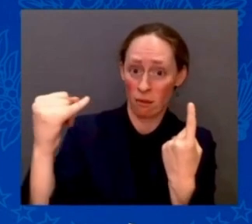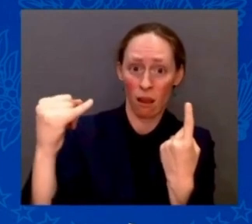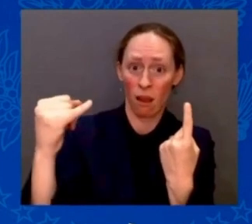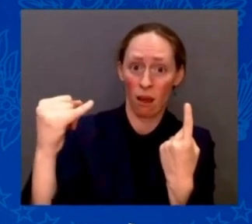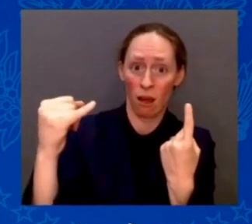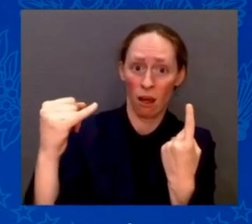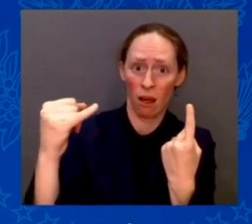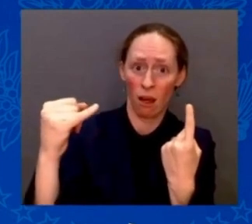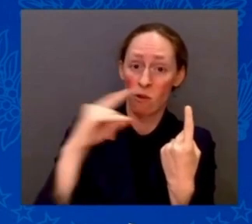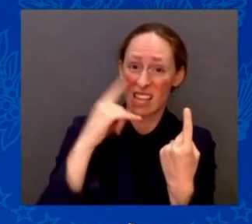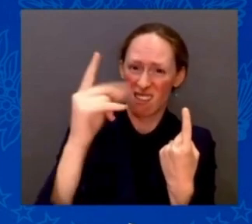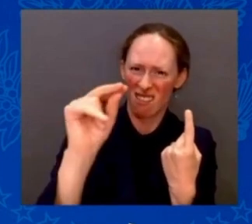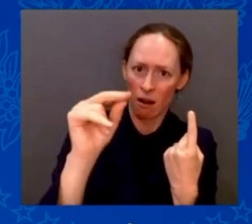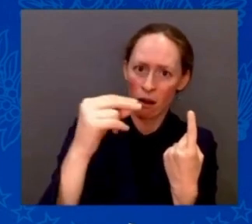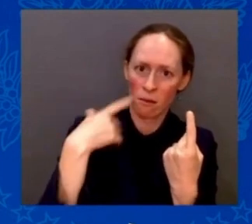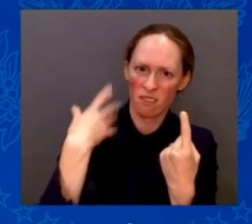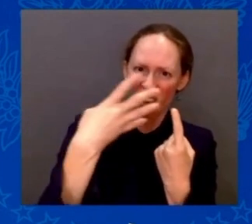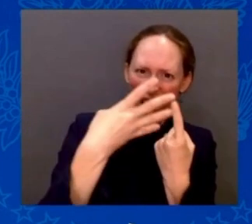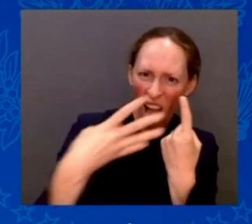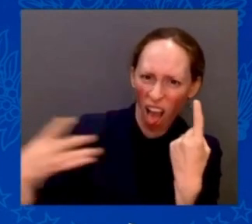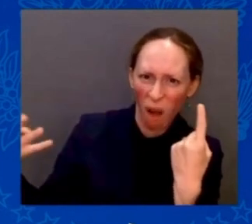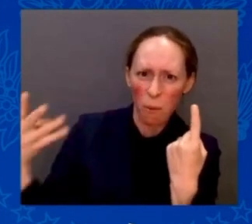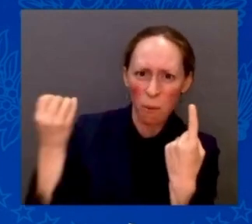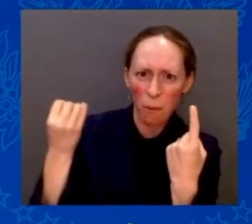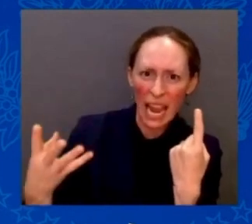and sometimes